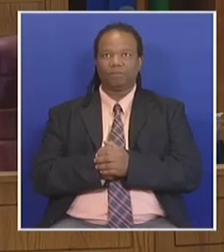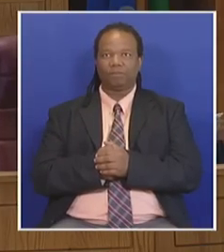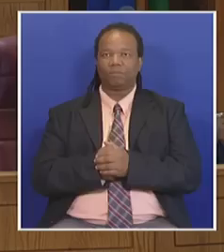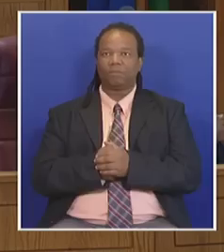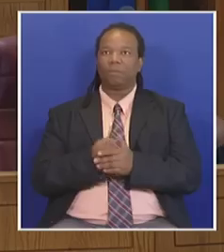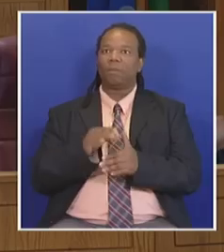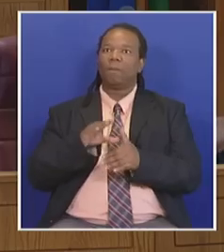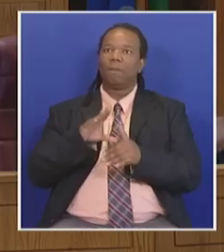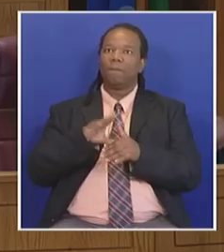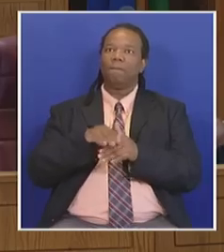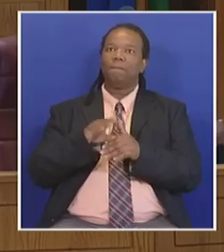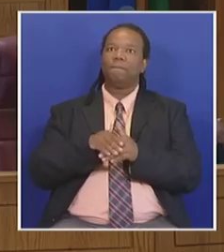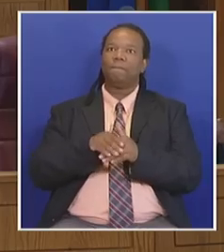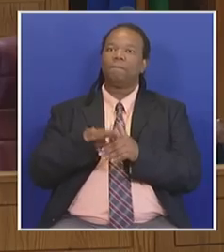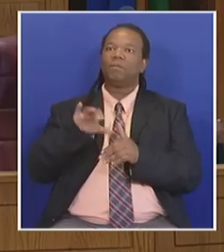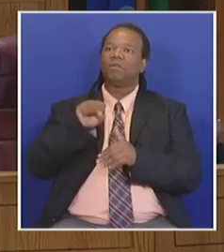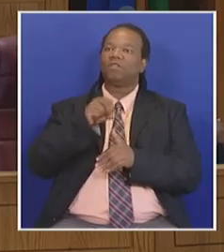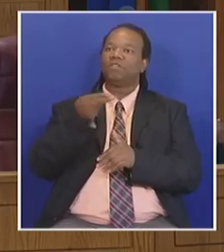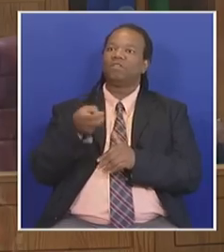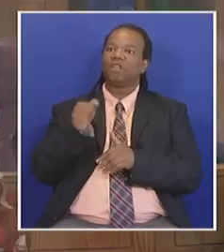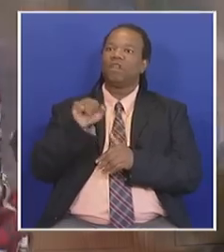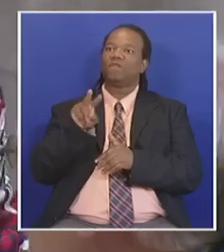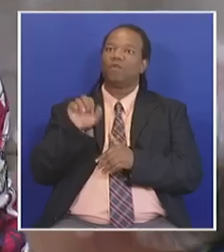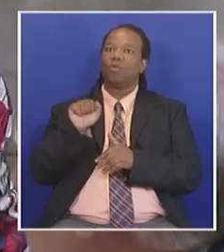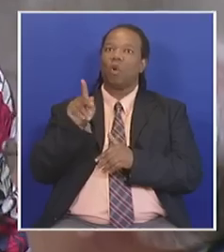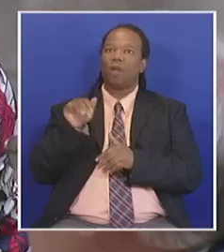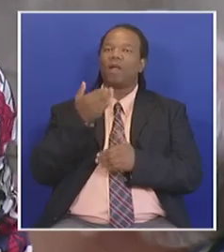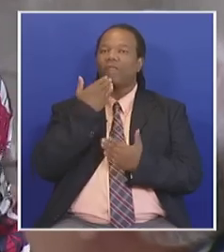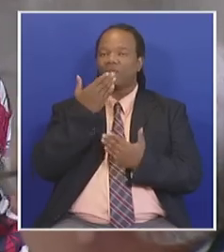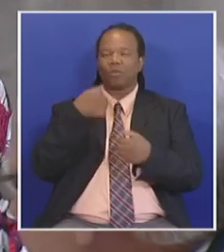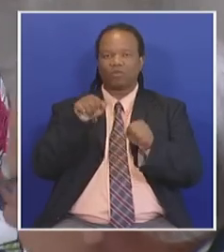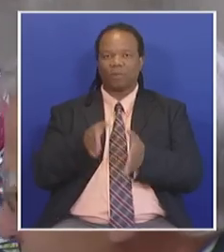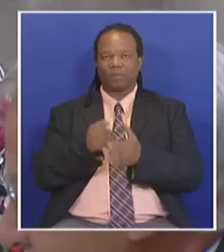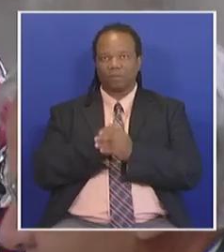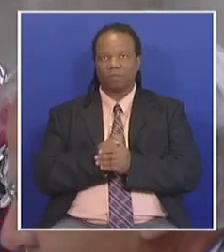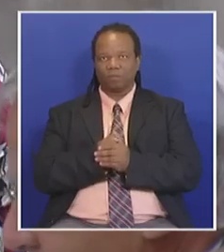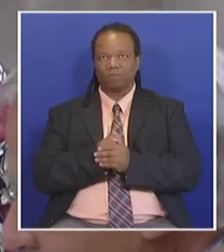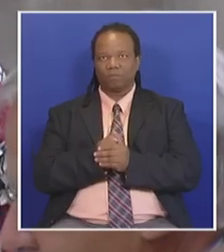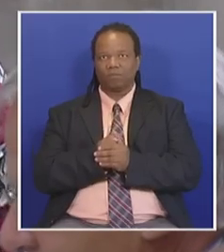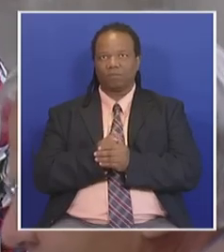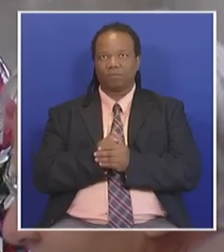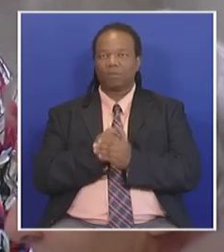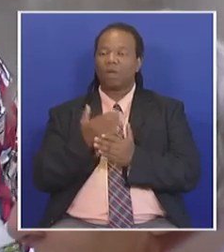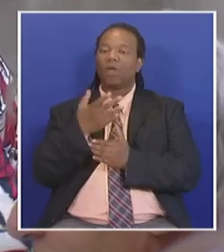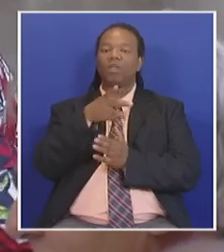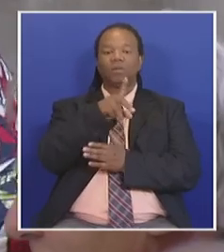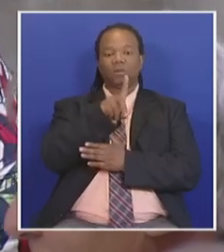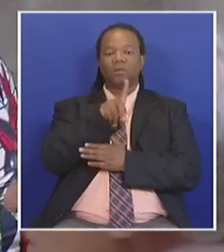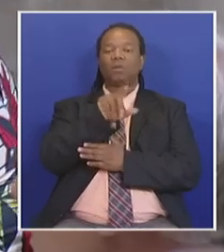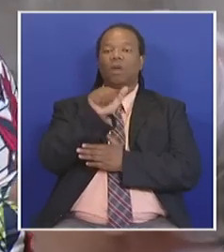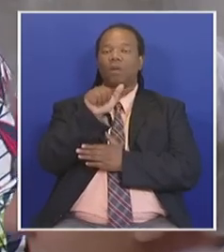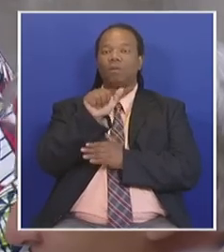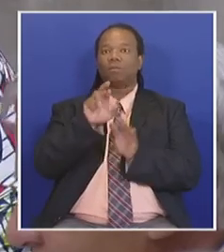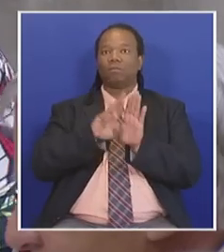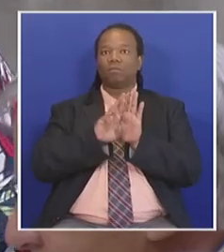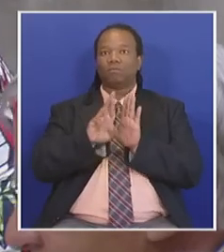Mpambo Shibukwane. Thank you, Chairperson. On behalf of the Democratic Alliance, I